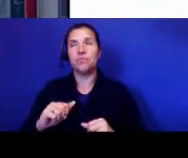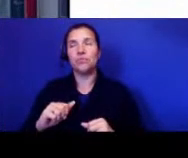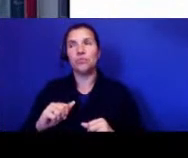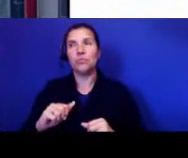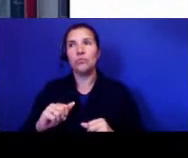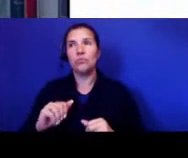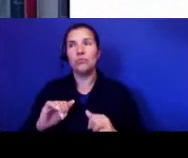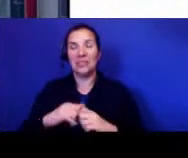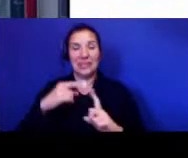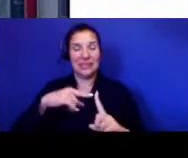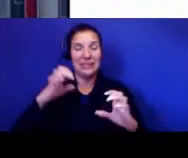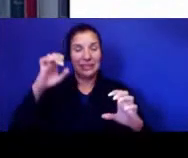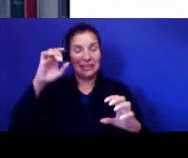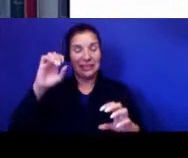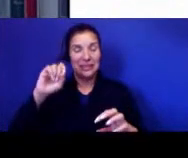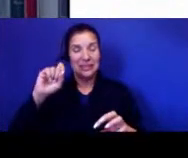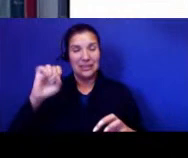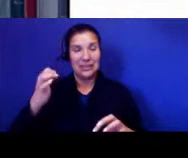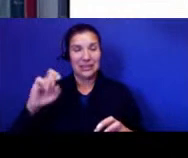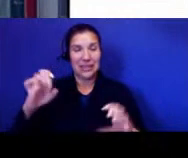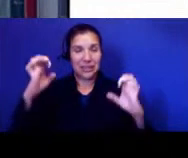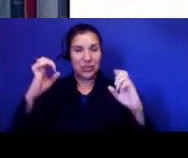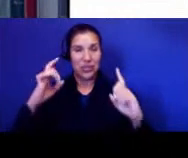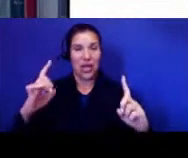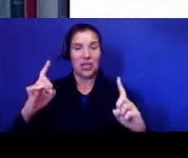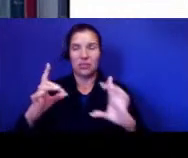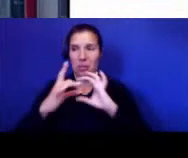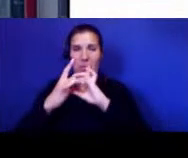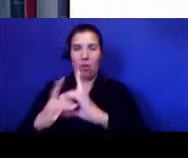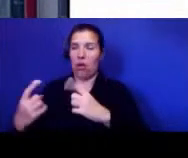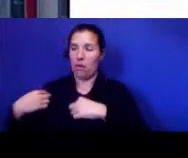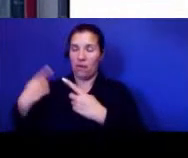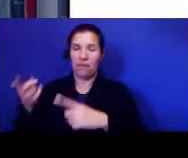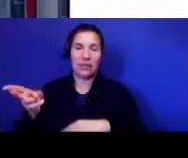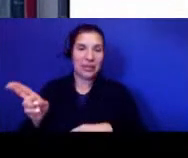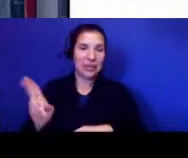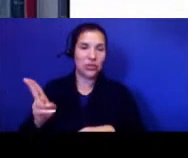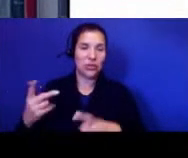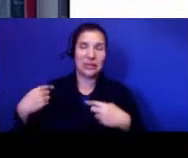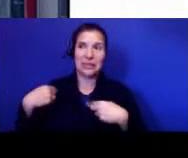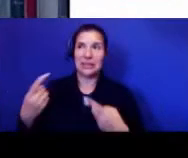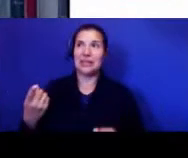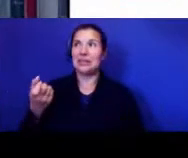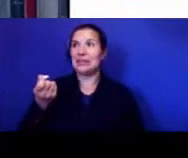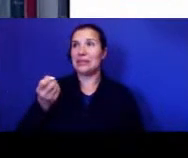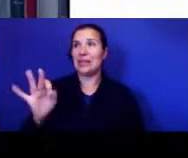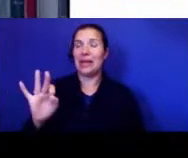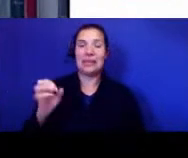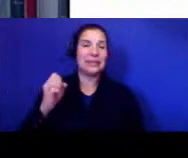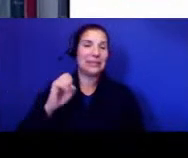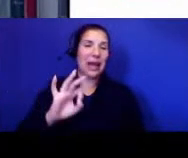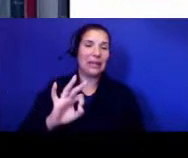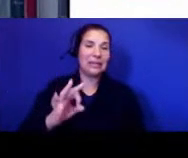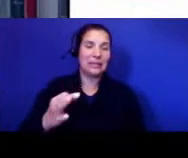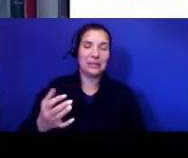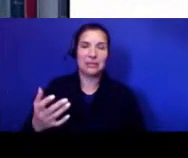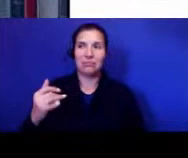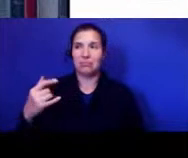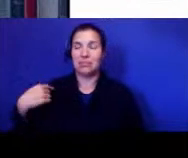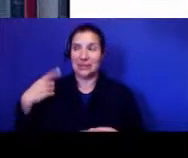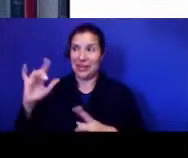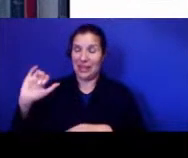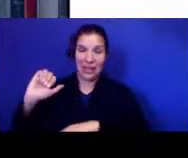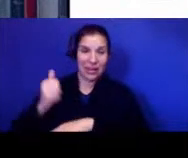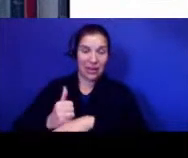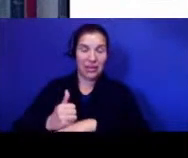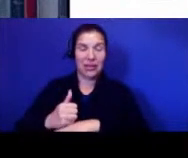sex education has been a part of Americans' history since 1919. It was then that the US